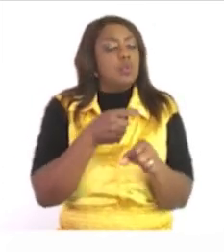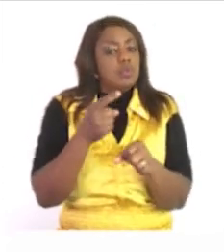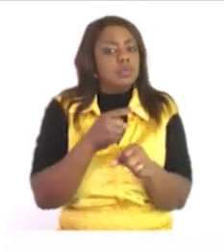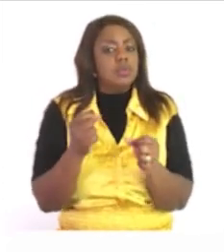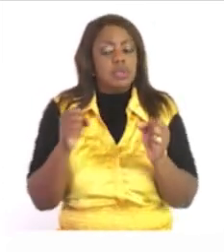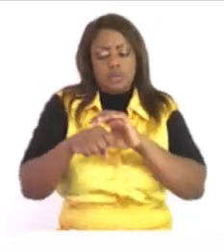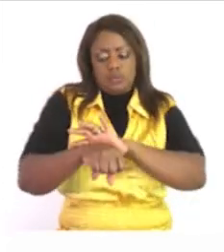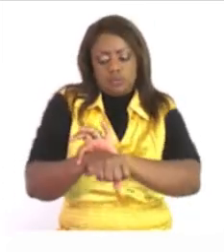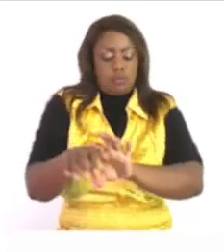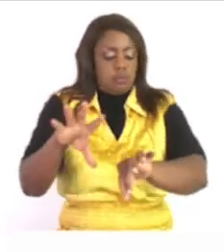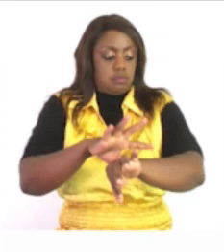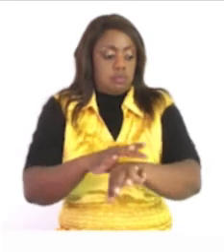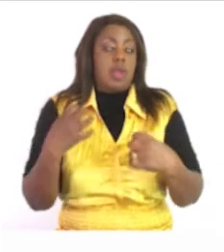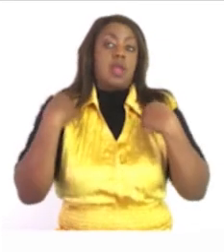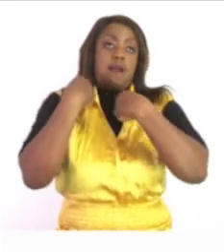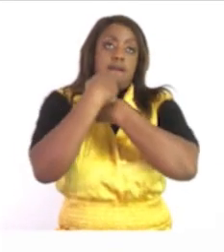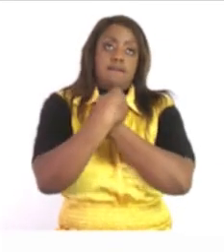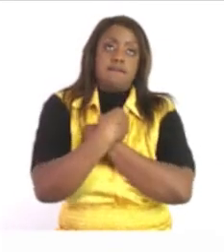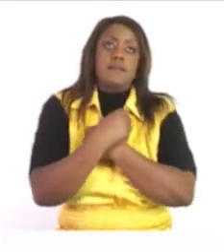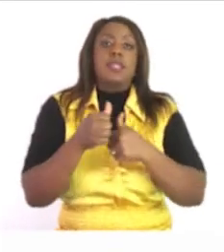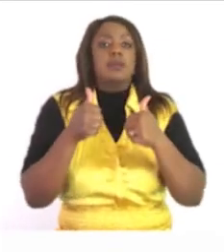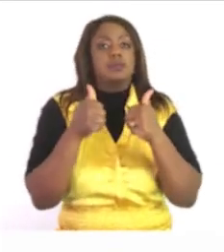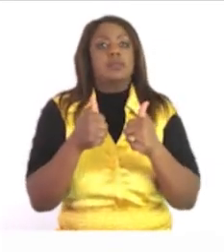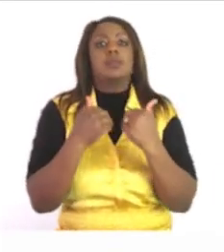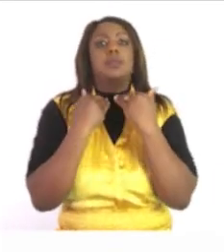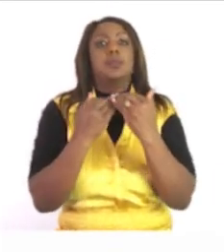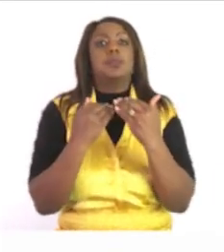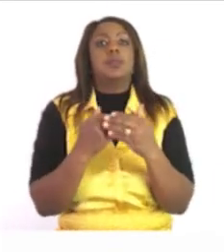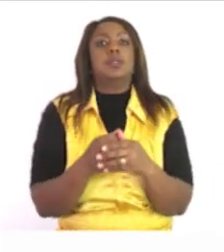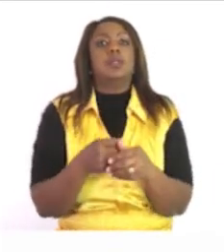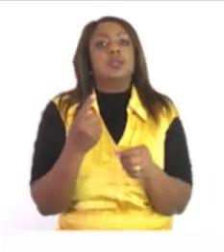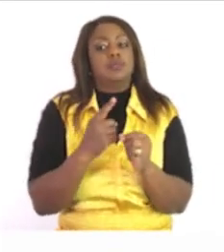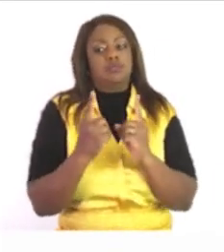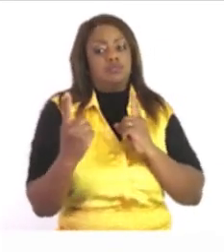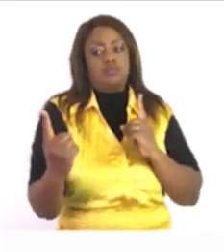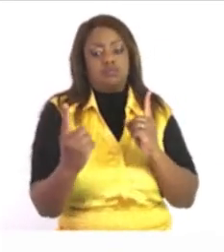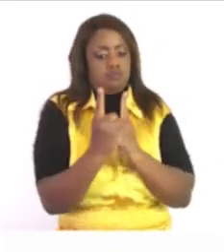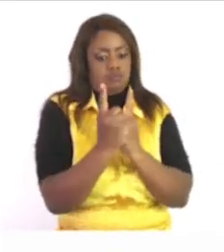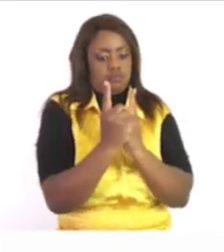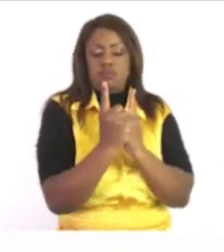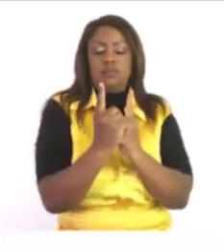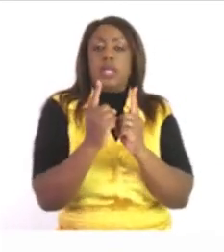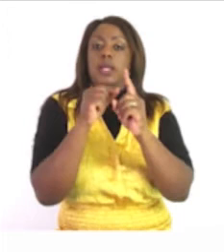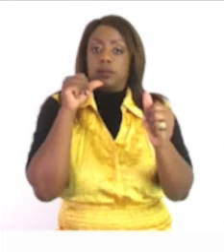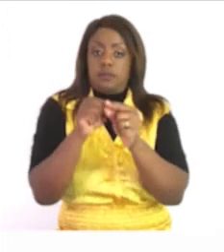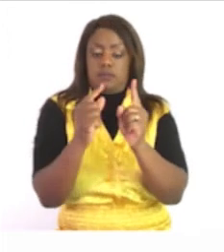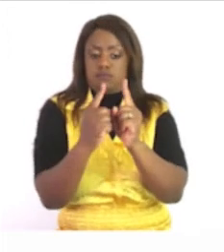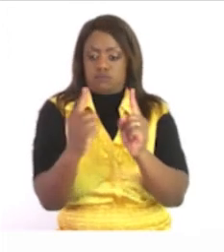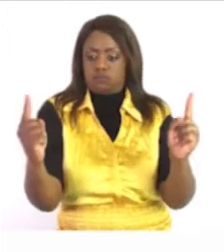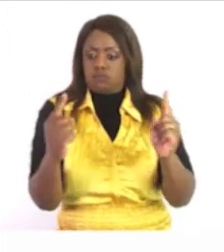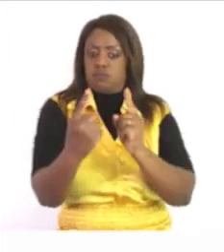sure what the sickness will be. So rather isolate yourself until you are sure